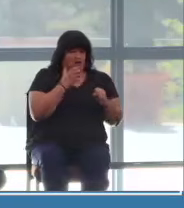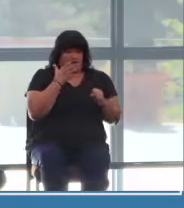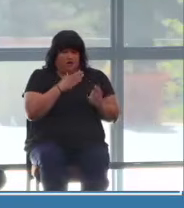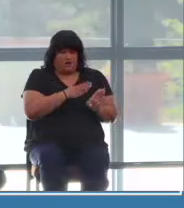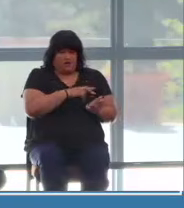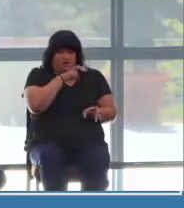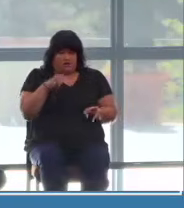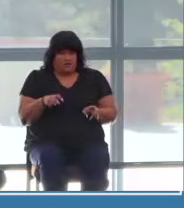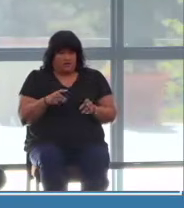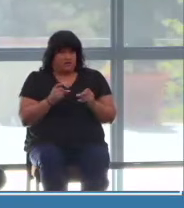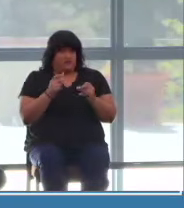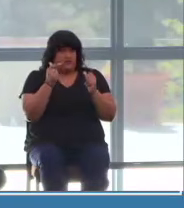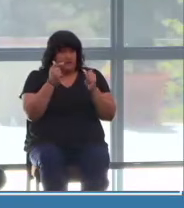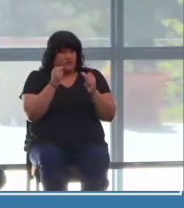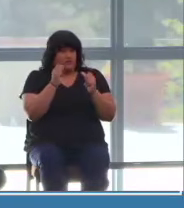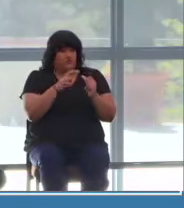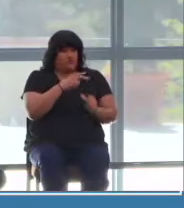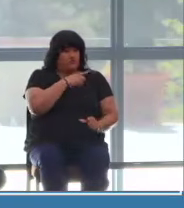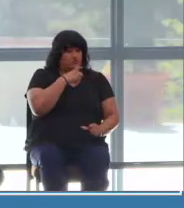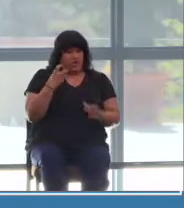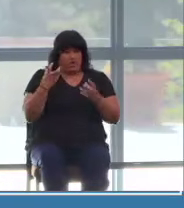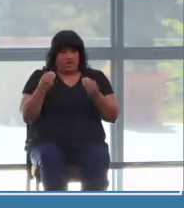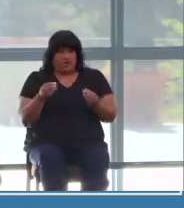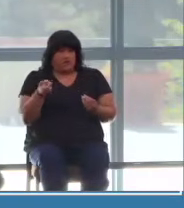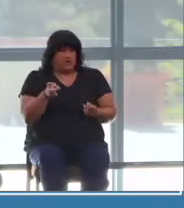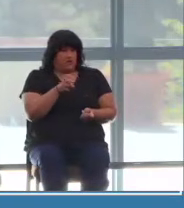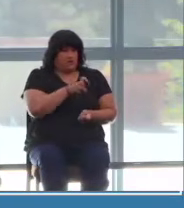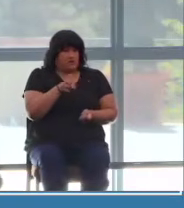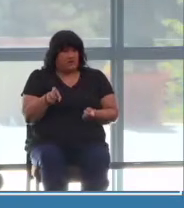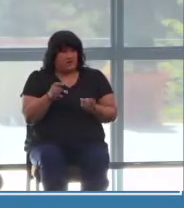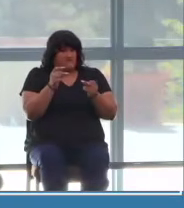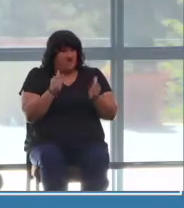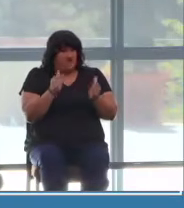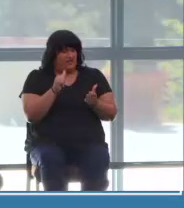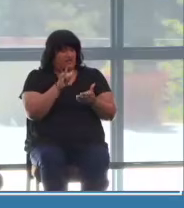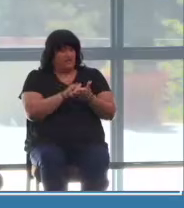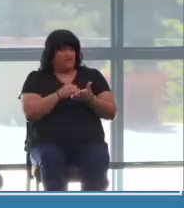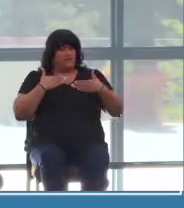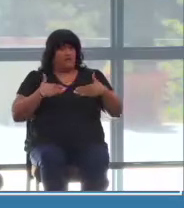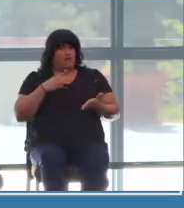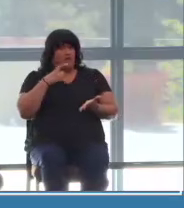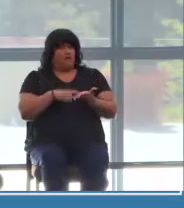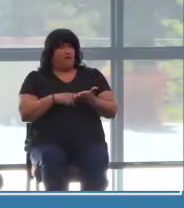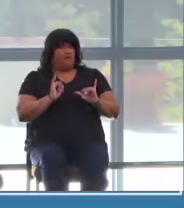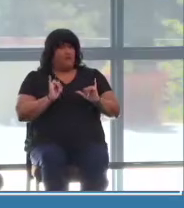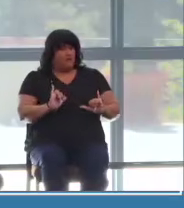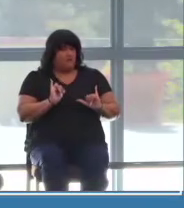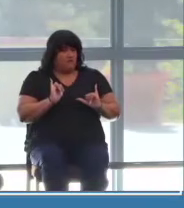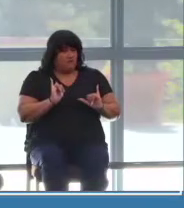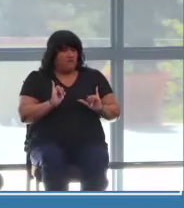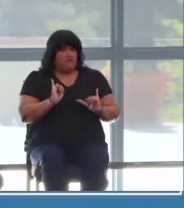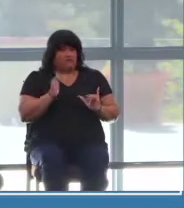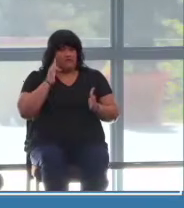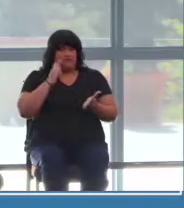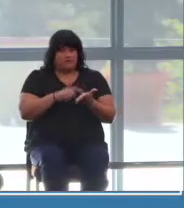the body is more aware of it. So it's the change in the barometer. So if you fly to a different part of the country